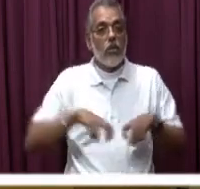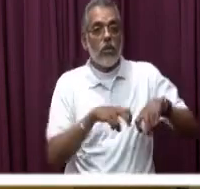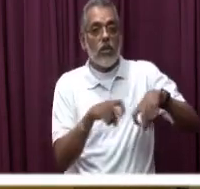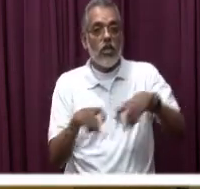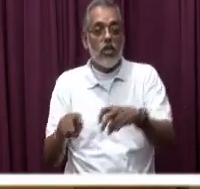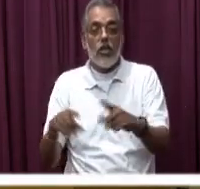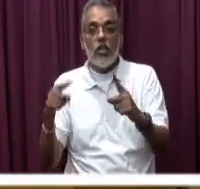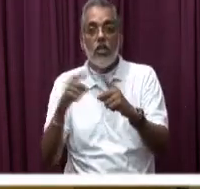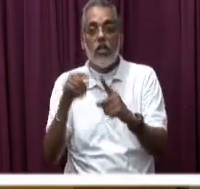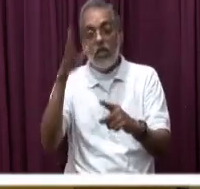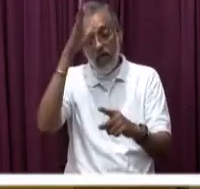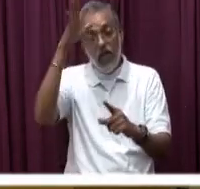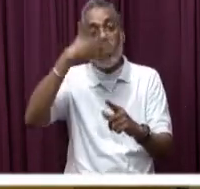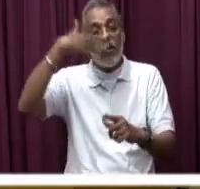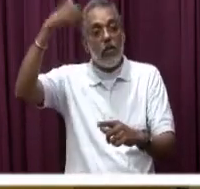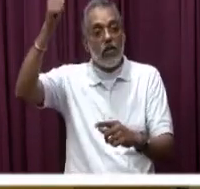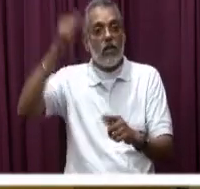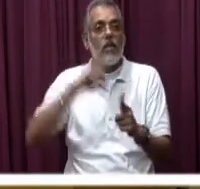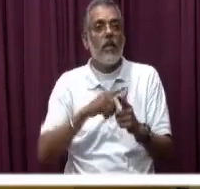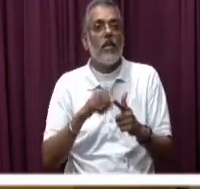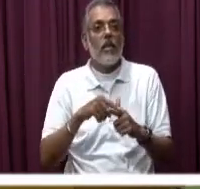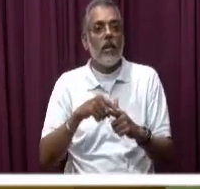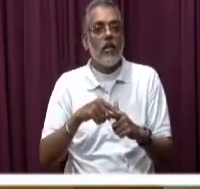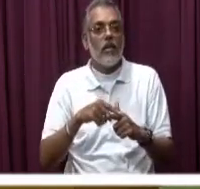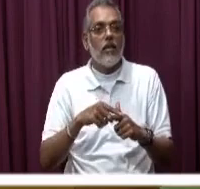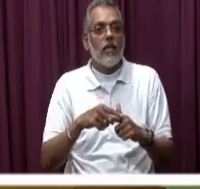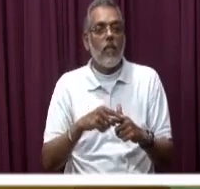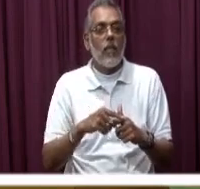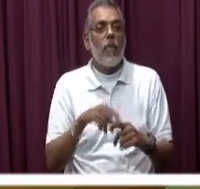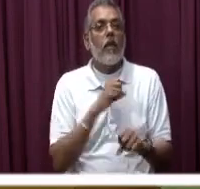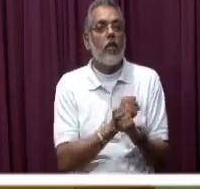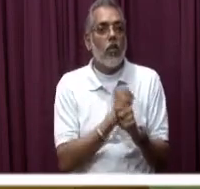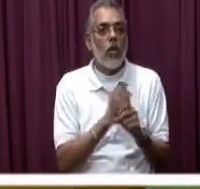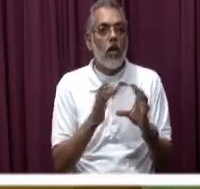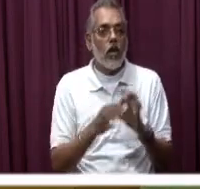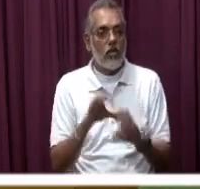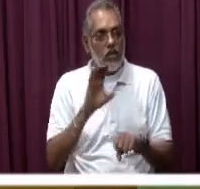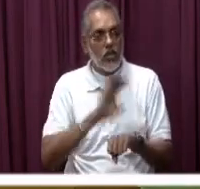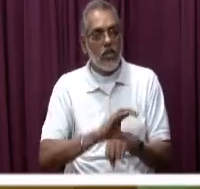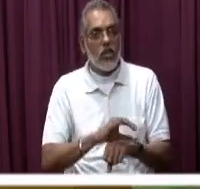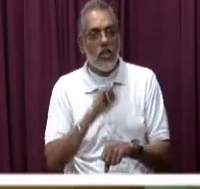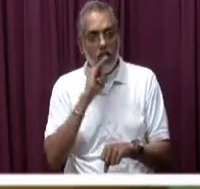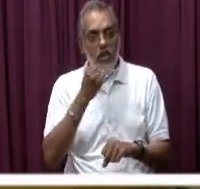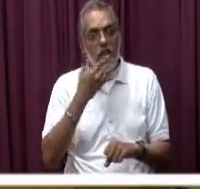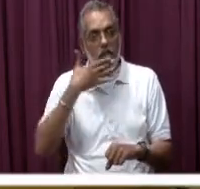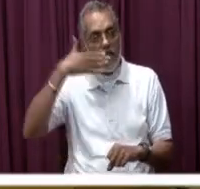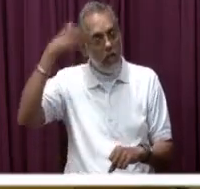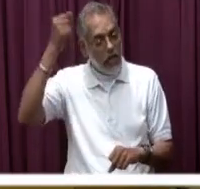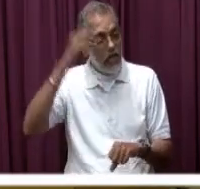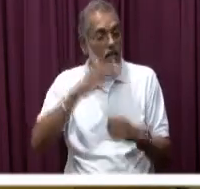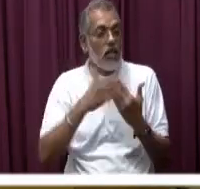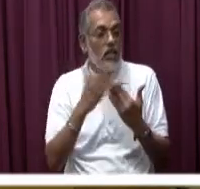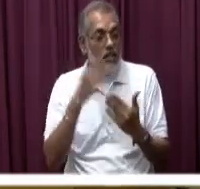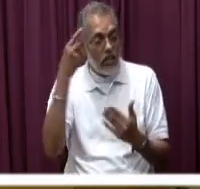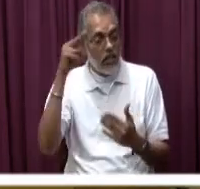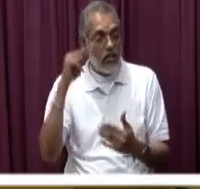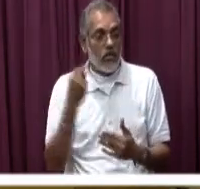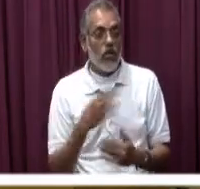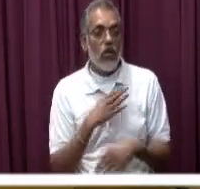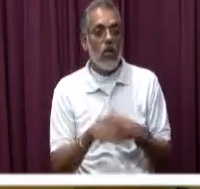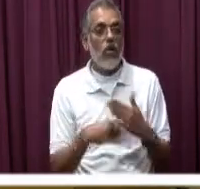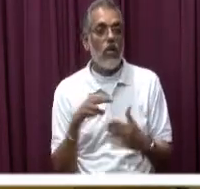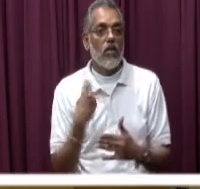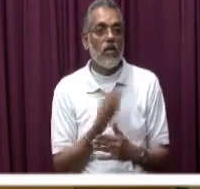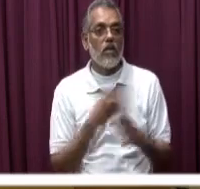towards fatherhood, then the missioning of the domestic church would become a prospect that would be a lot easier than it